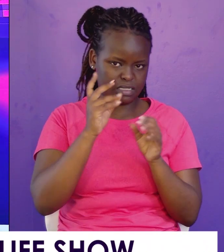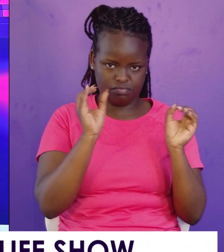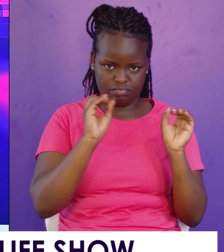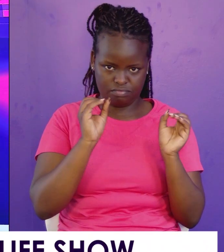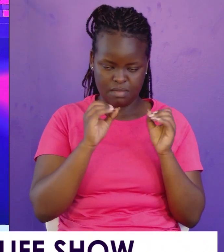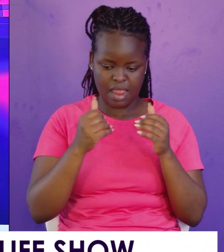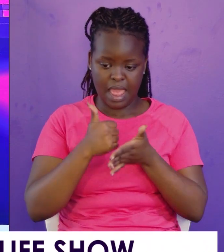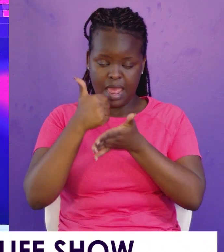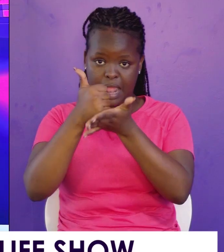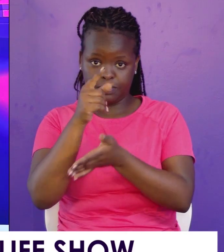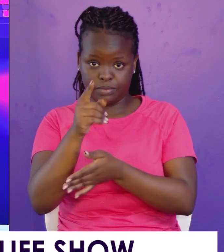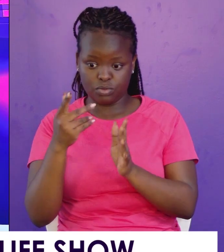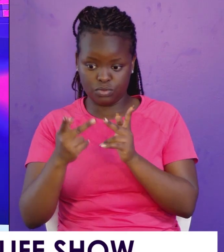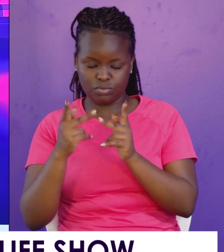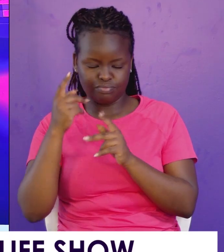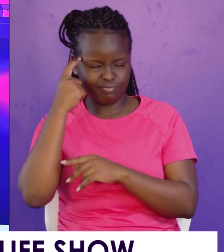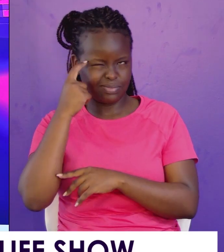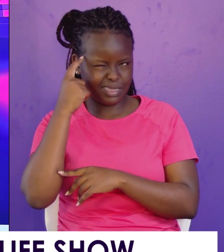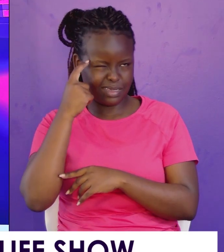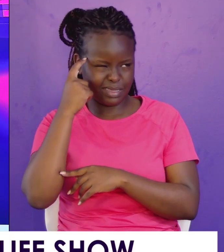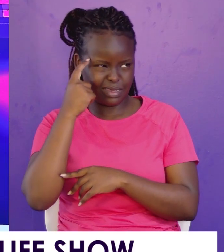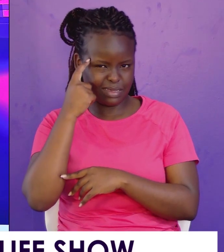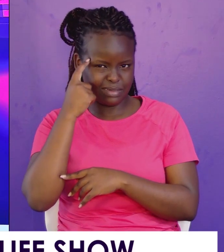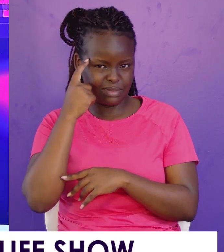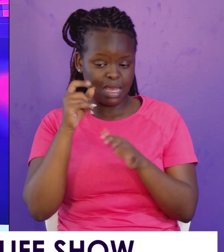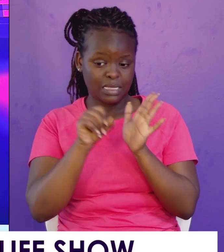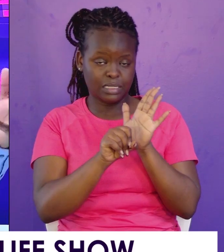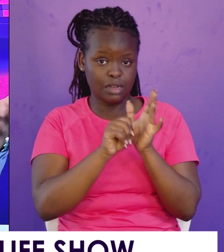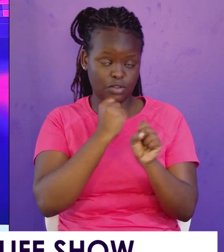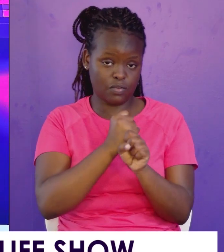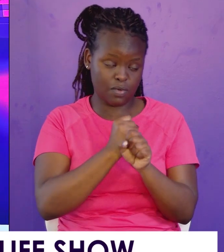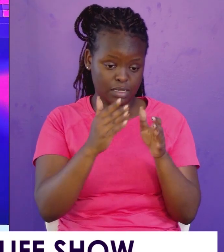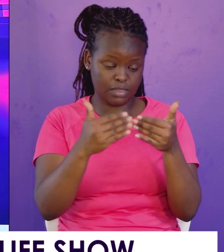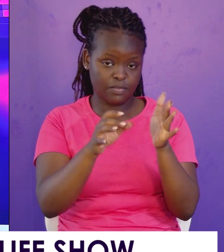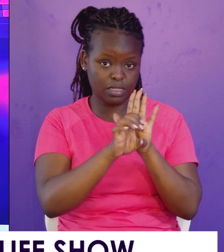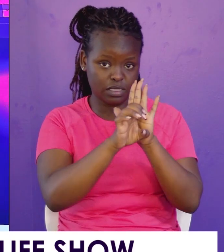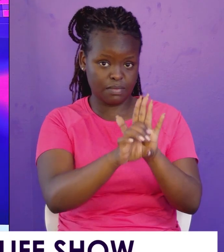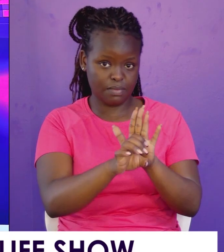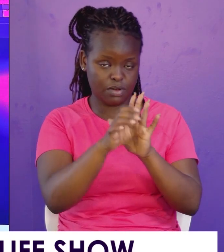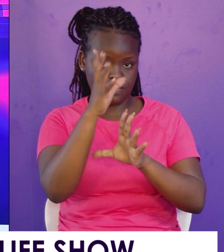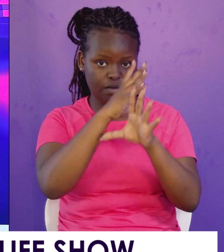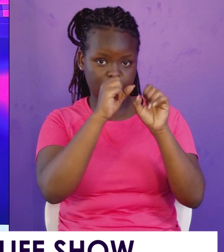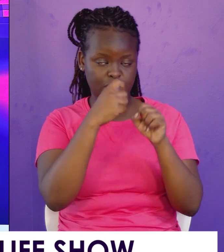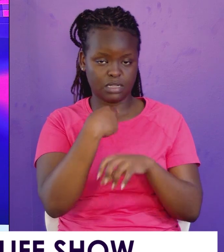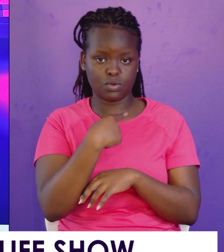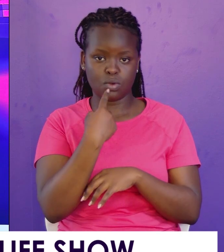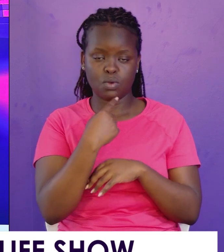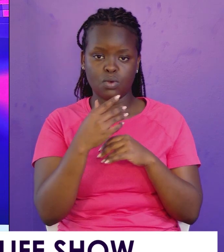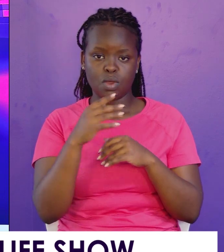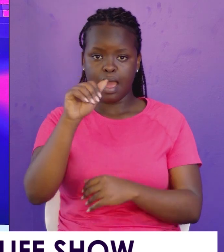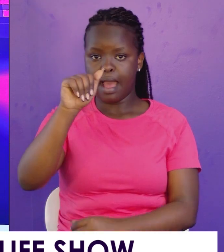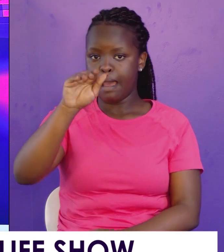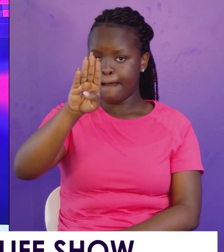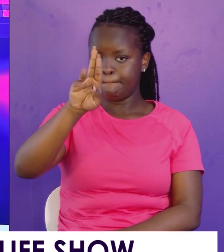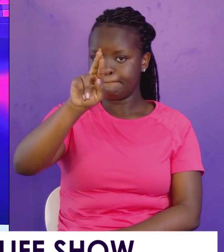helps you process. Perfect. It's a lot of work to do those things. I'll give you an example of a president who, Abraham